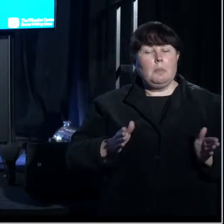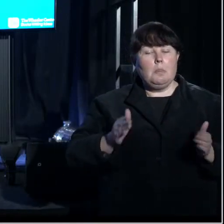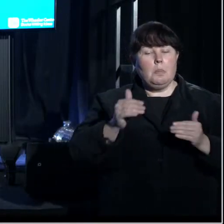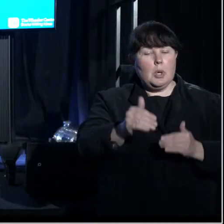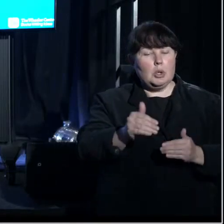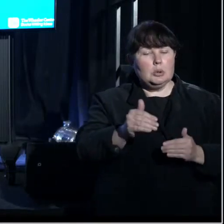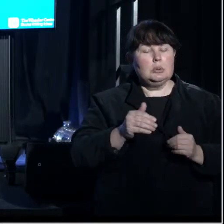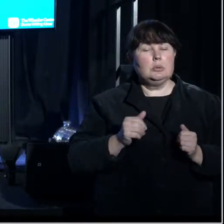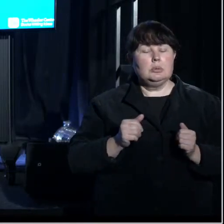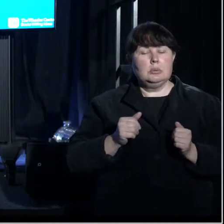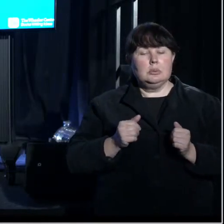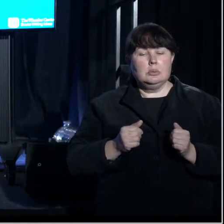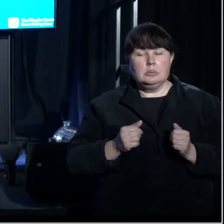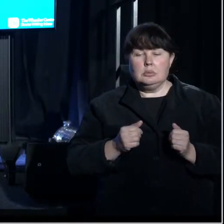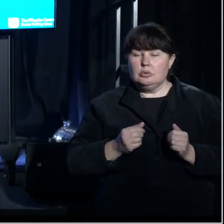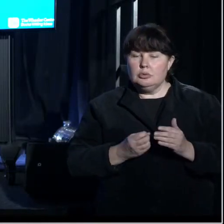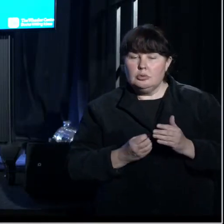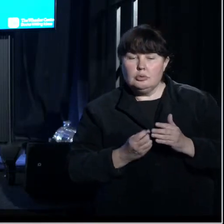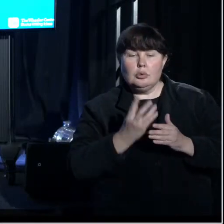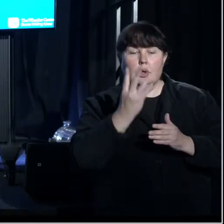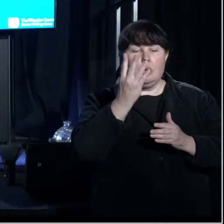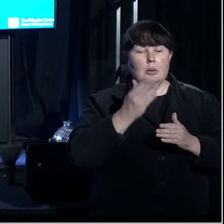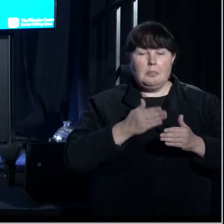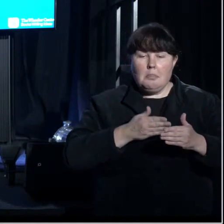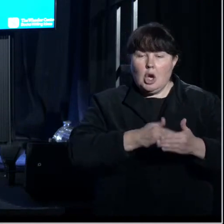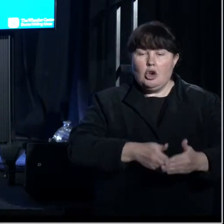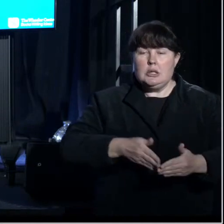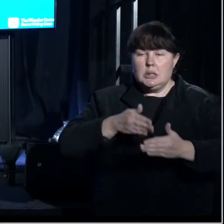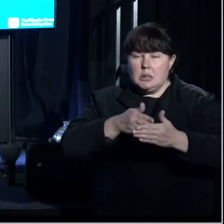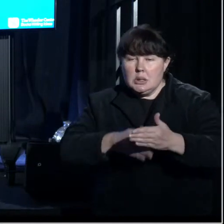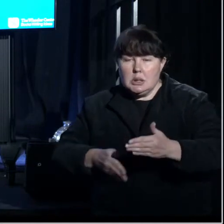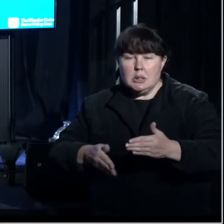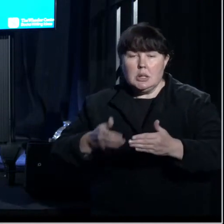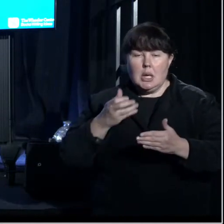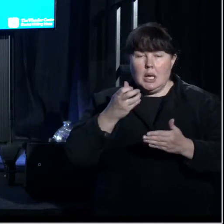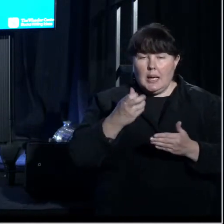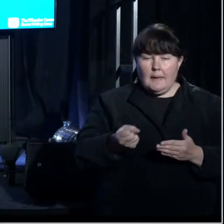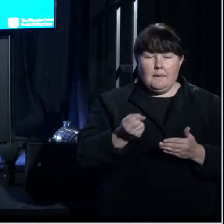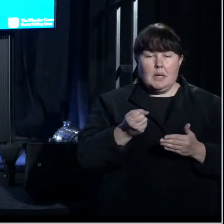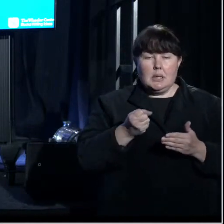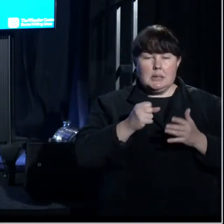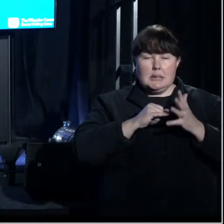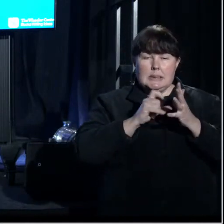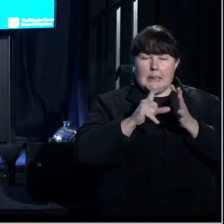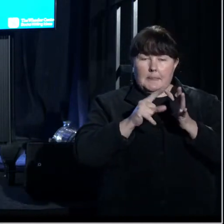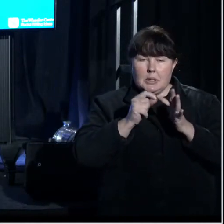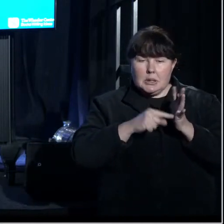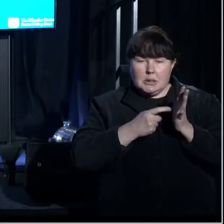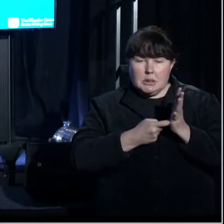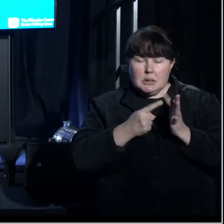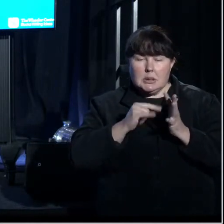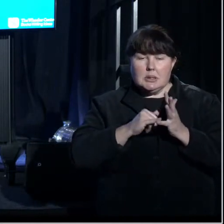across barriers, purloin sceptres. And then